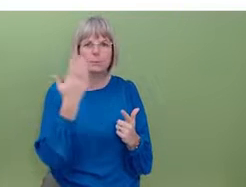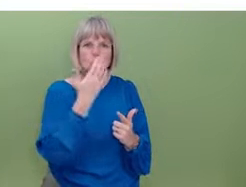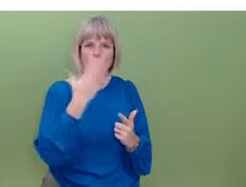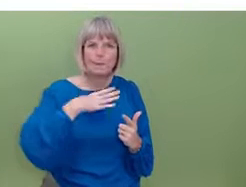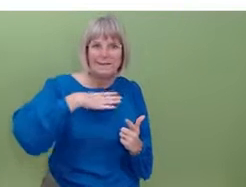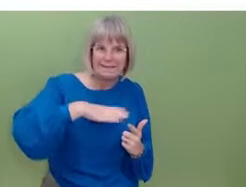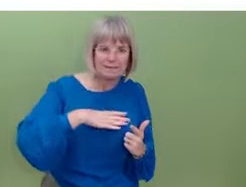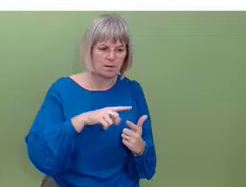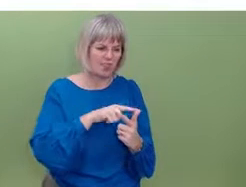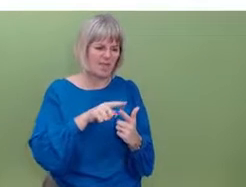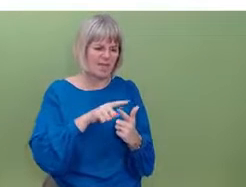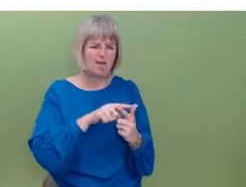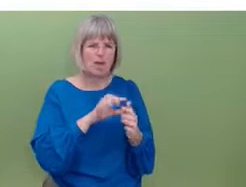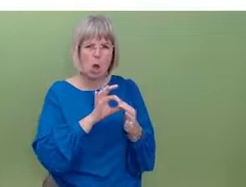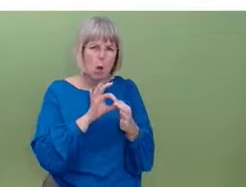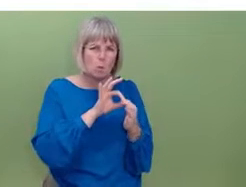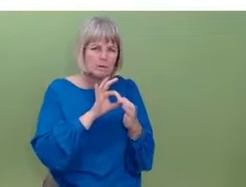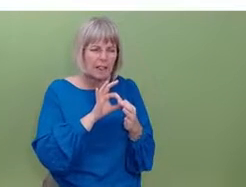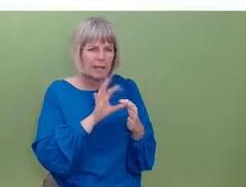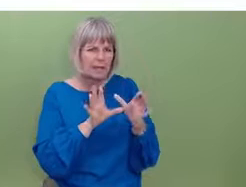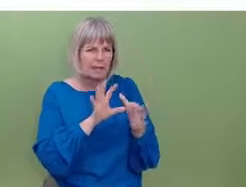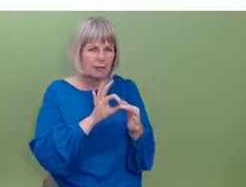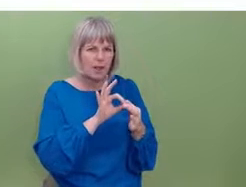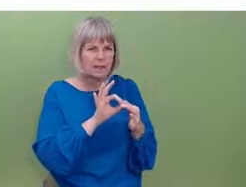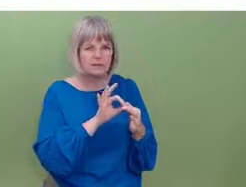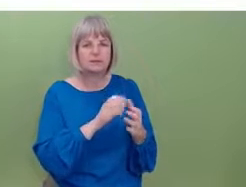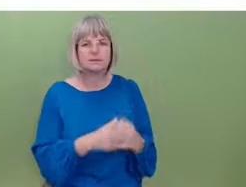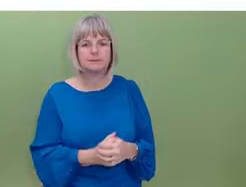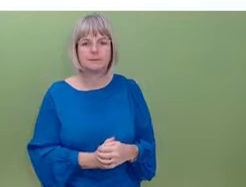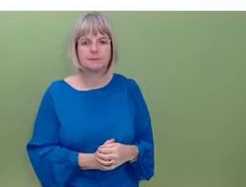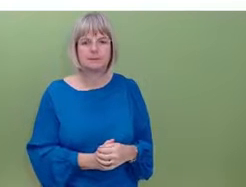factors. So it's additive, possibly.